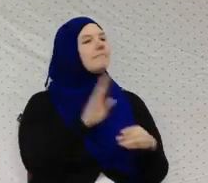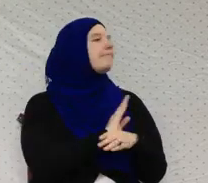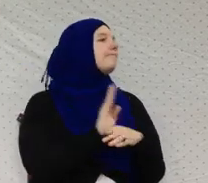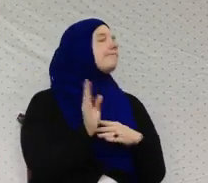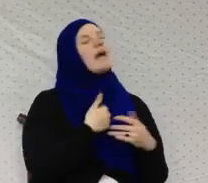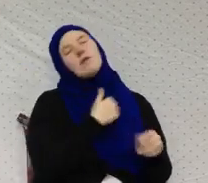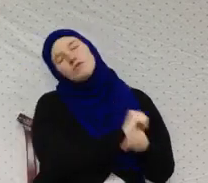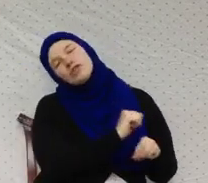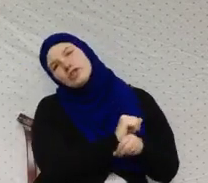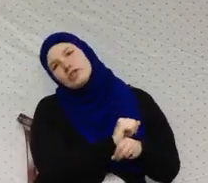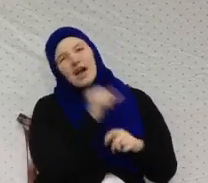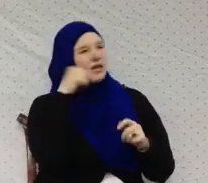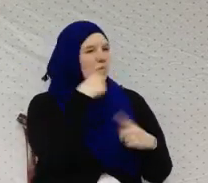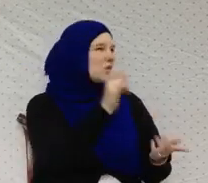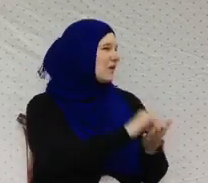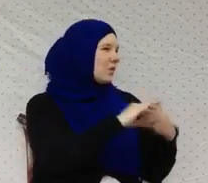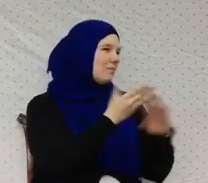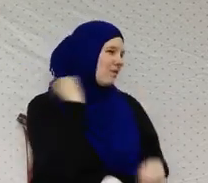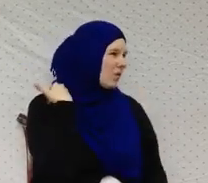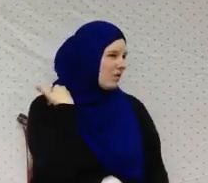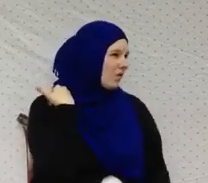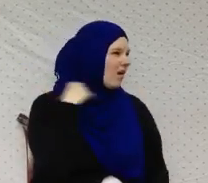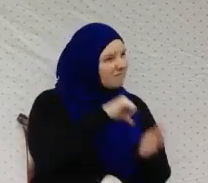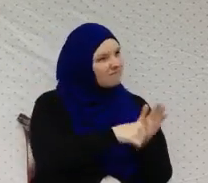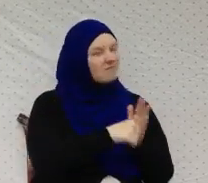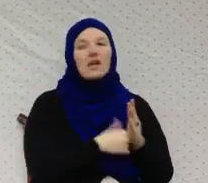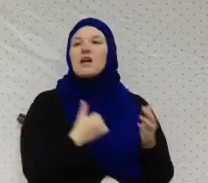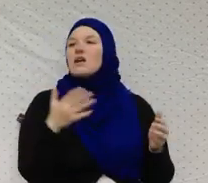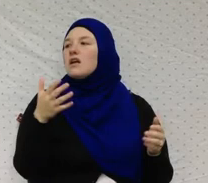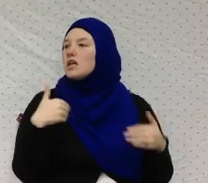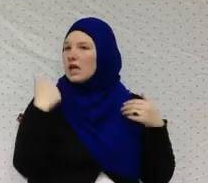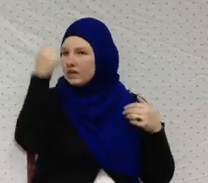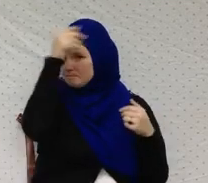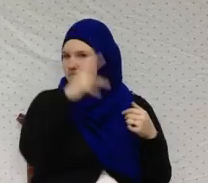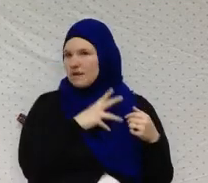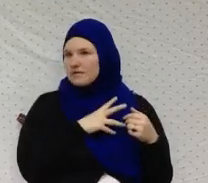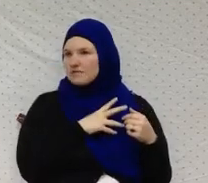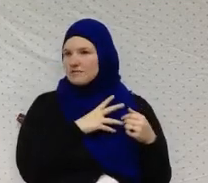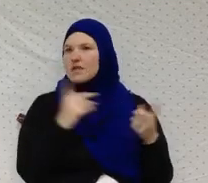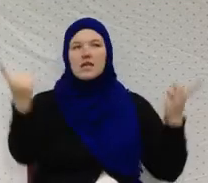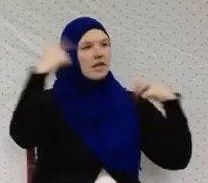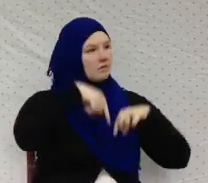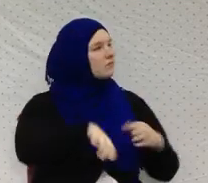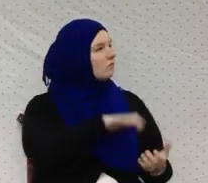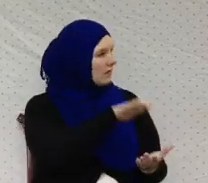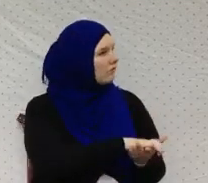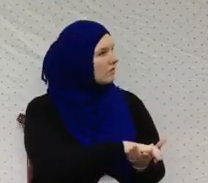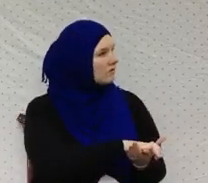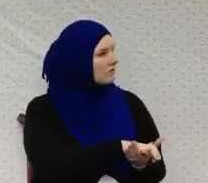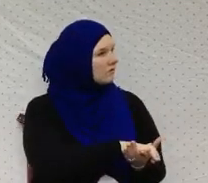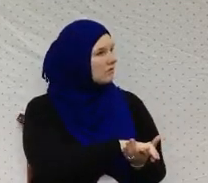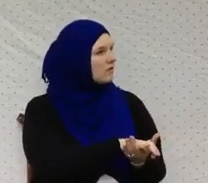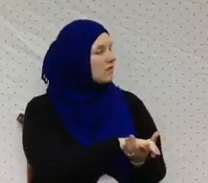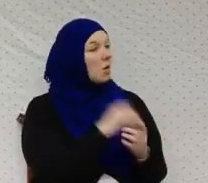because we are busy, I told you that story before. A young man came to